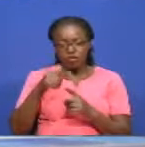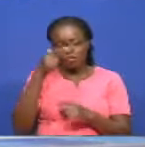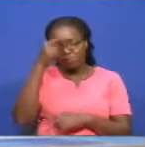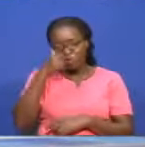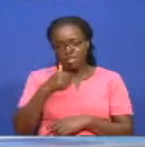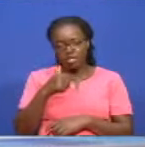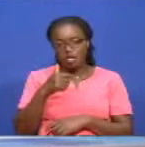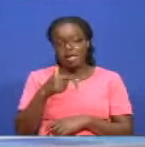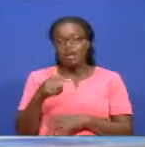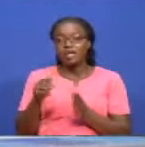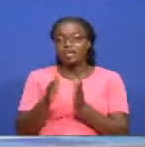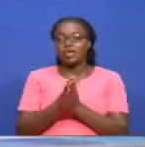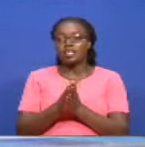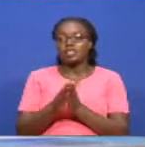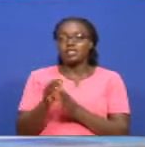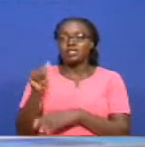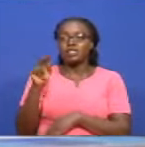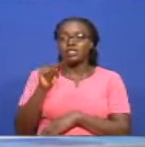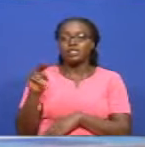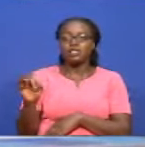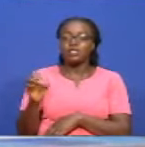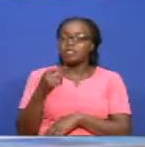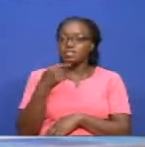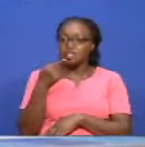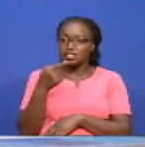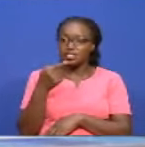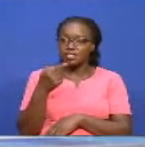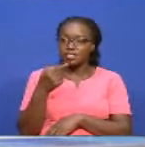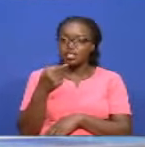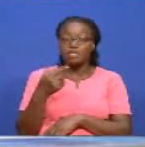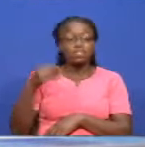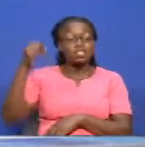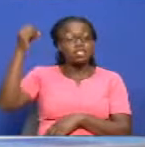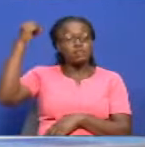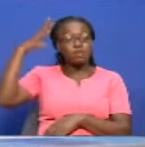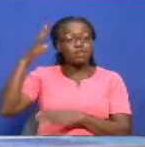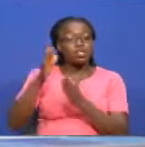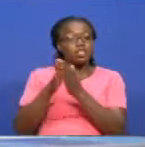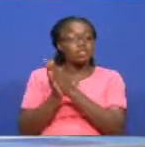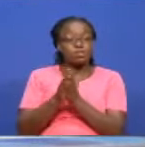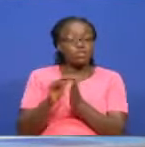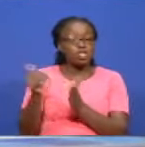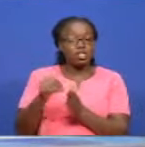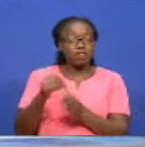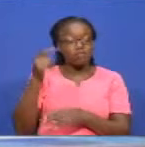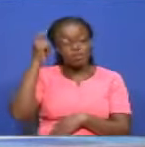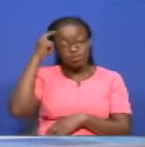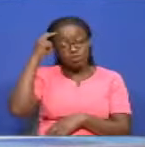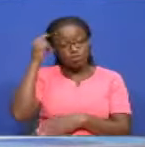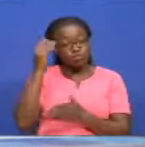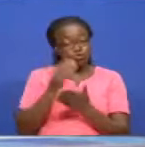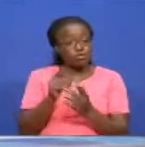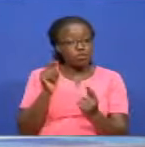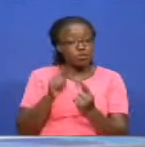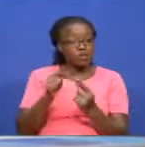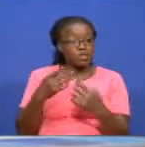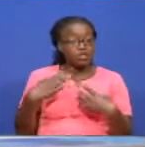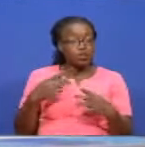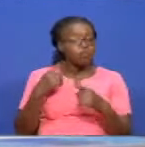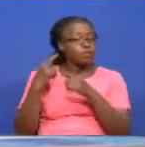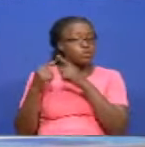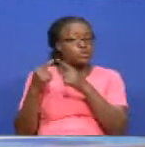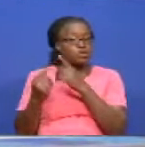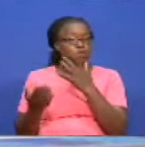Kaboi. And Anne Waithira, you're saying, such inspiring story. I didn't imagine that. The pain people go through, may the Lord